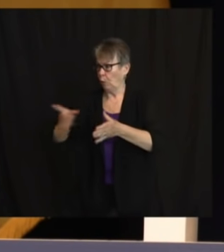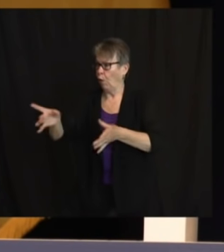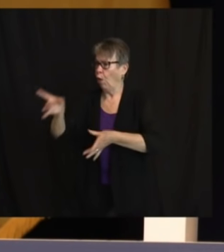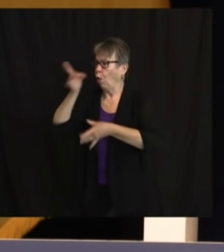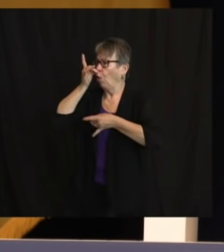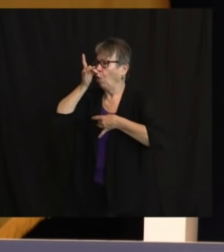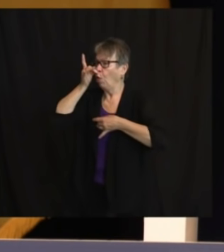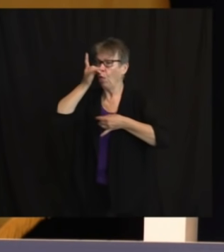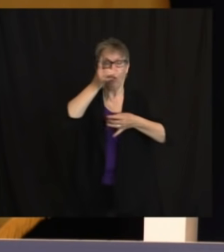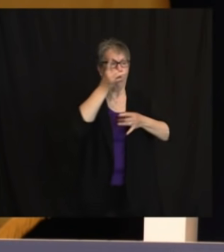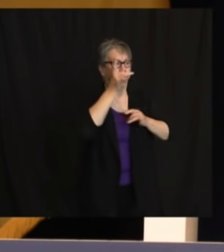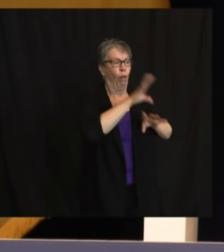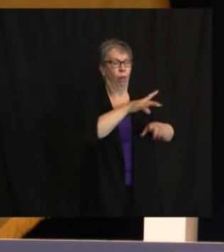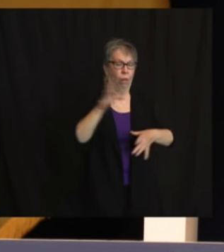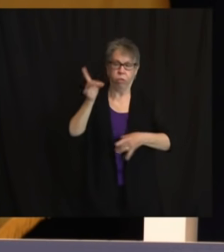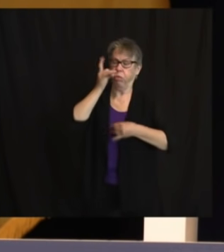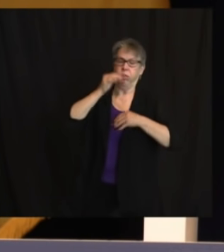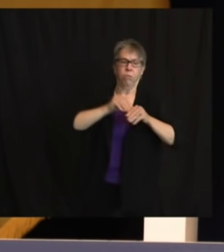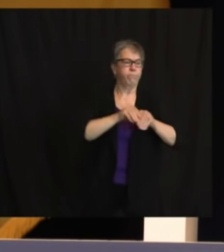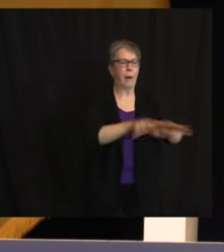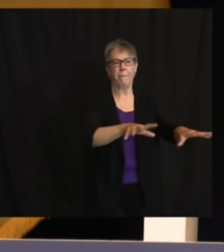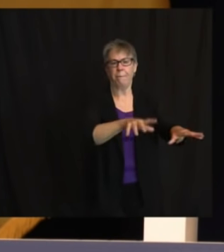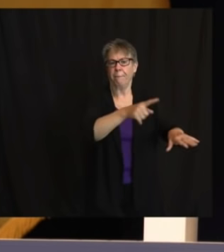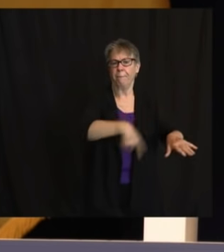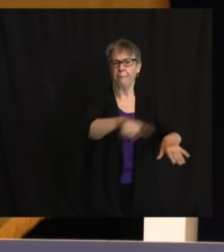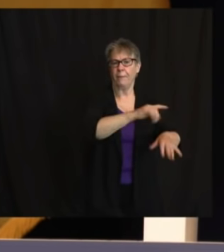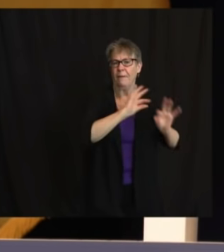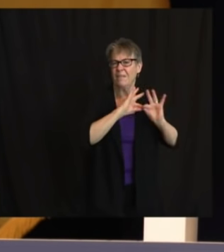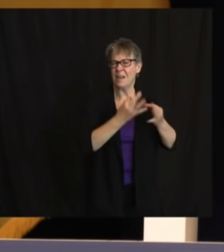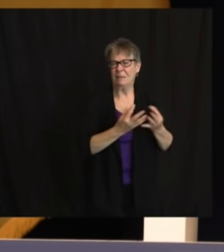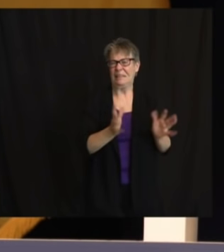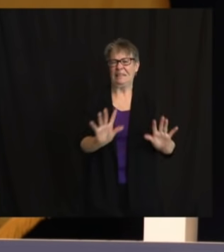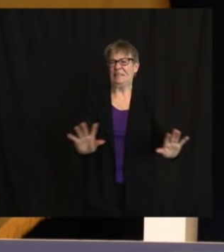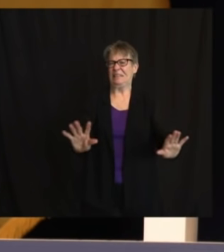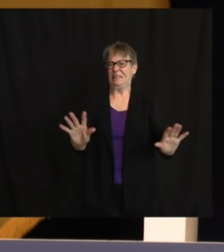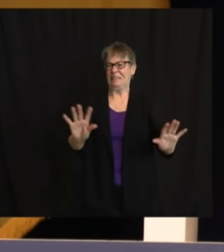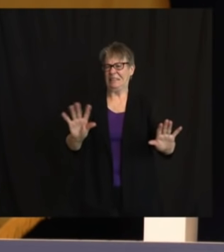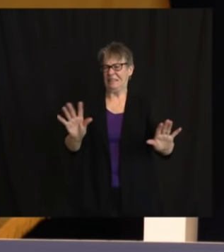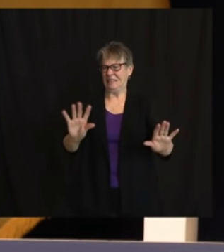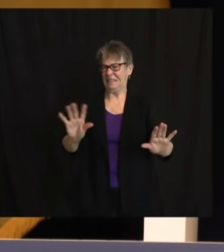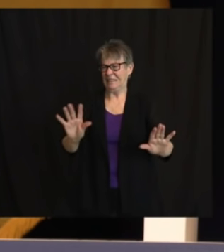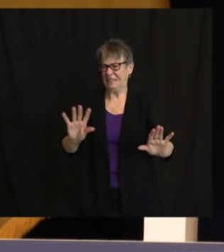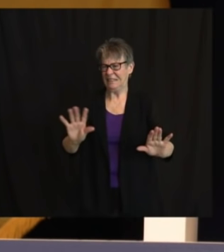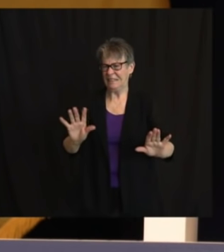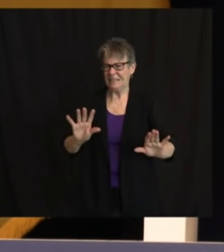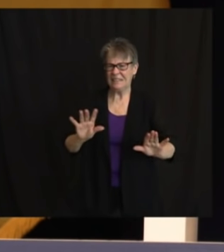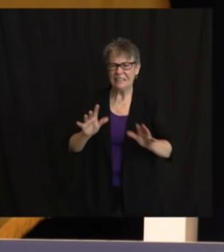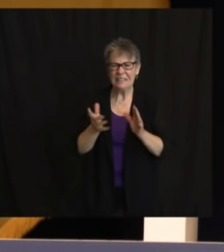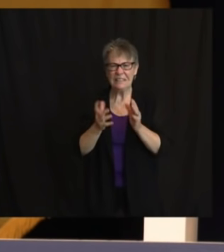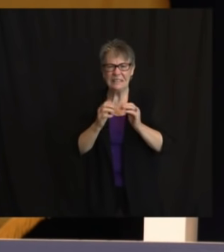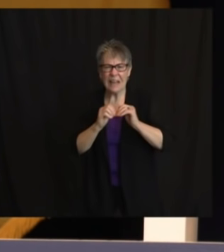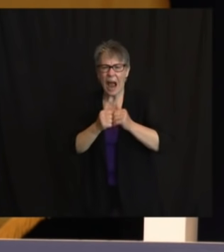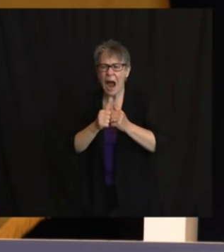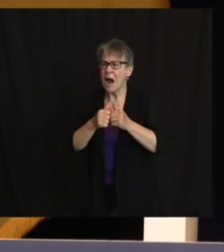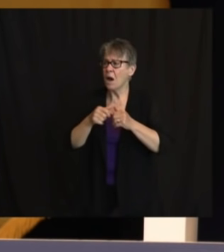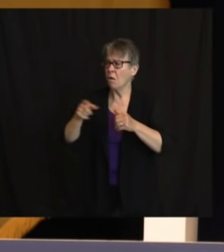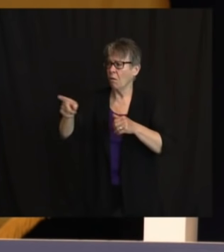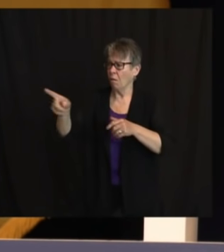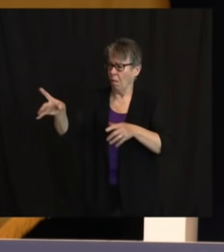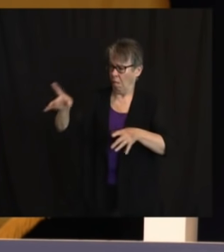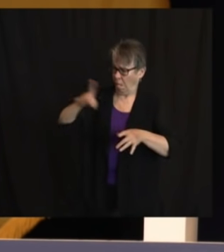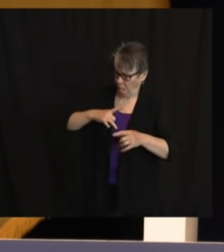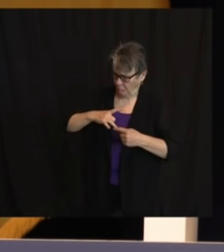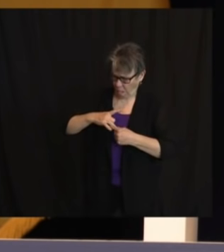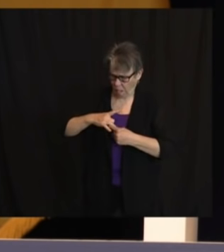hospitalizations of COVID-19 patients, hospitalizations into critical care, overall hospital availability. So